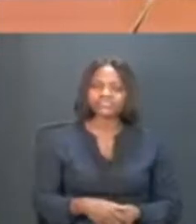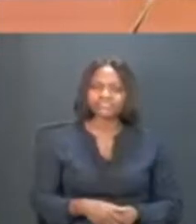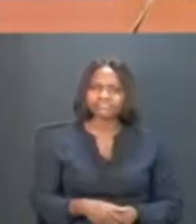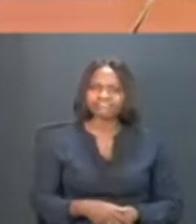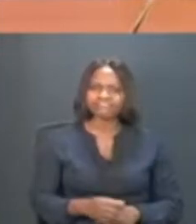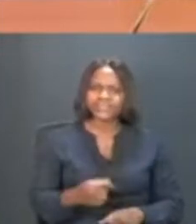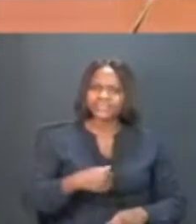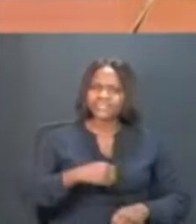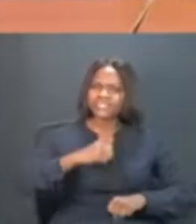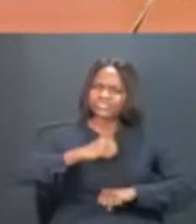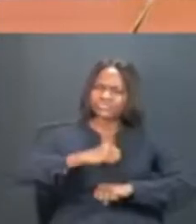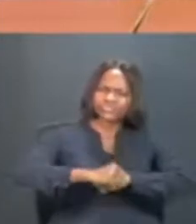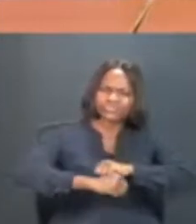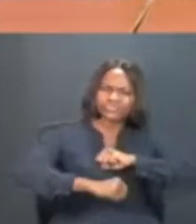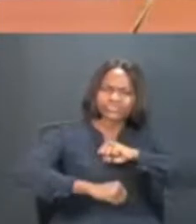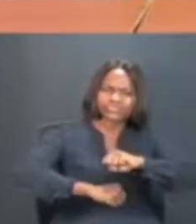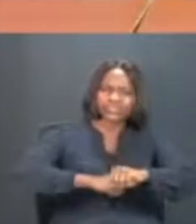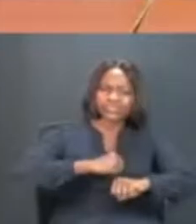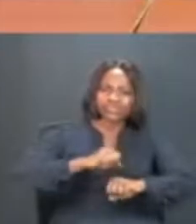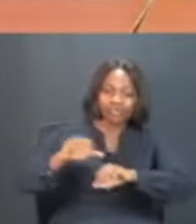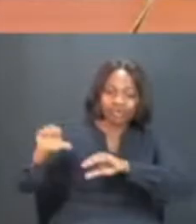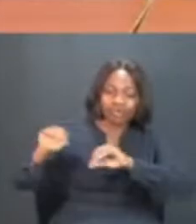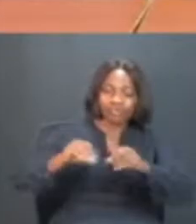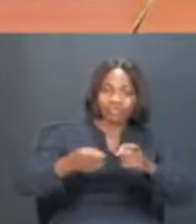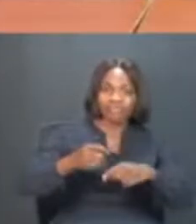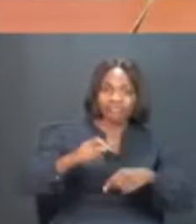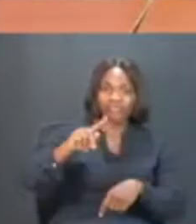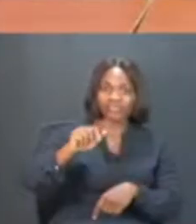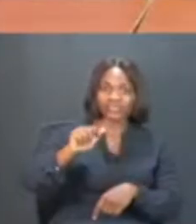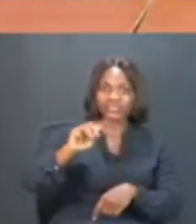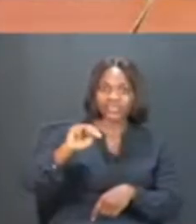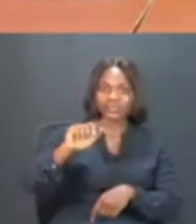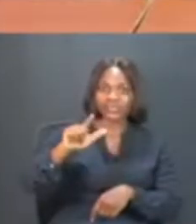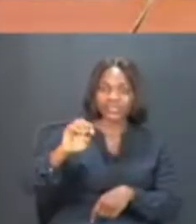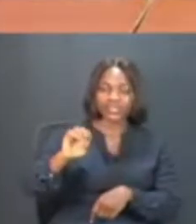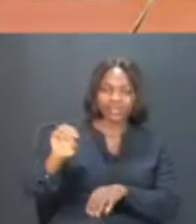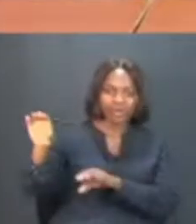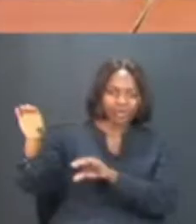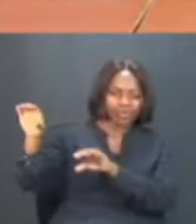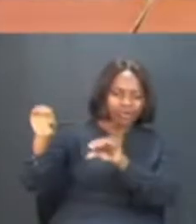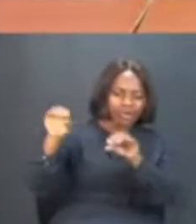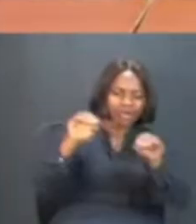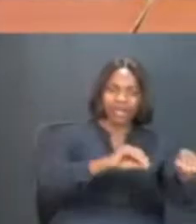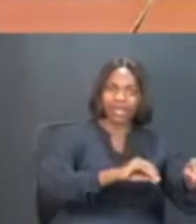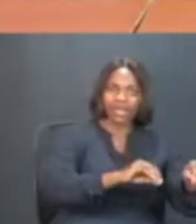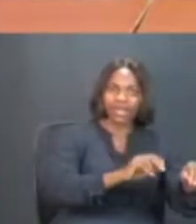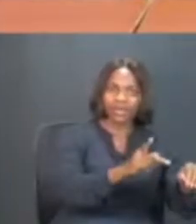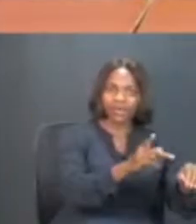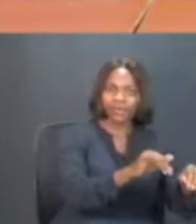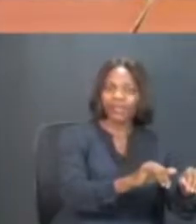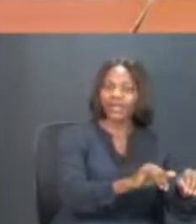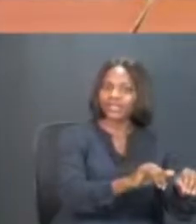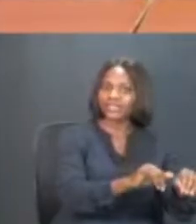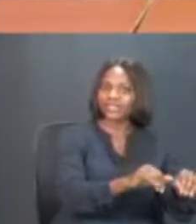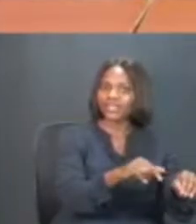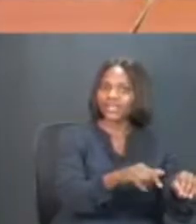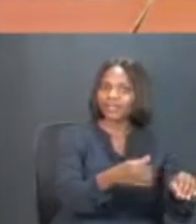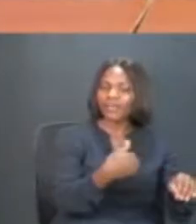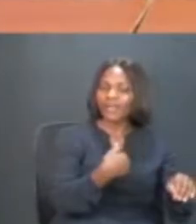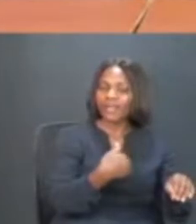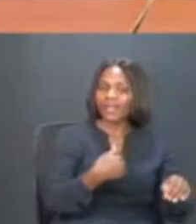the struggle I had to go through to get her from Tamale to Kumasi, to get treatment provided to her.